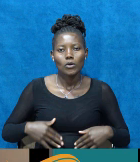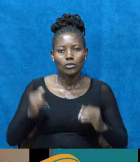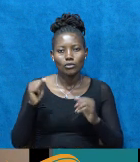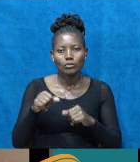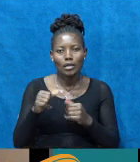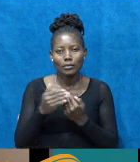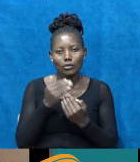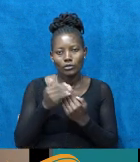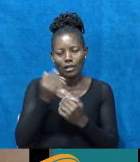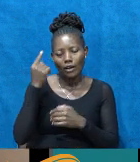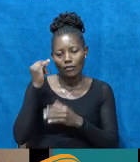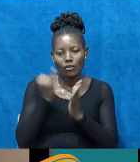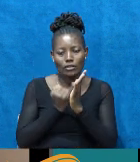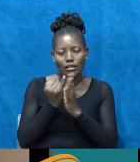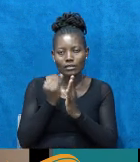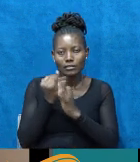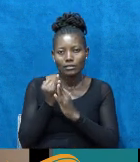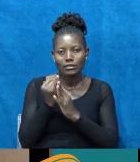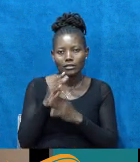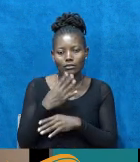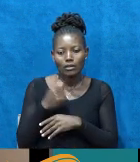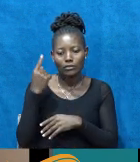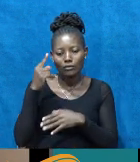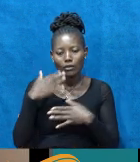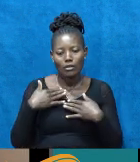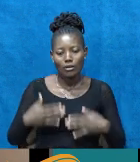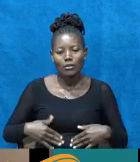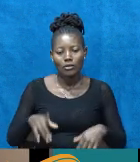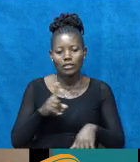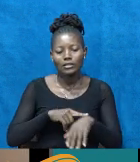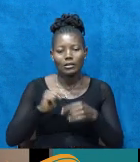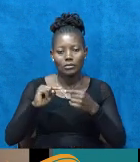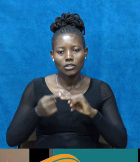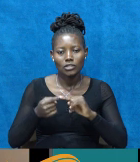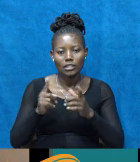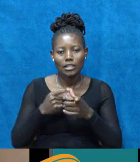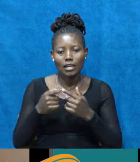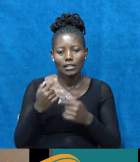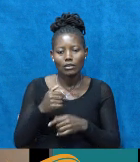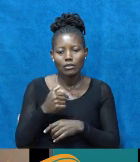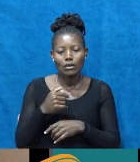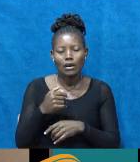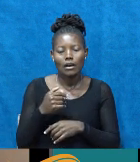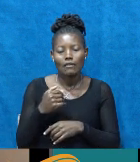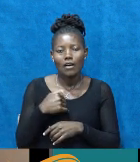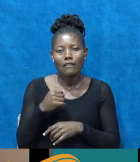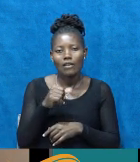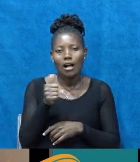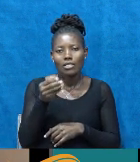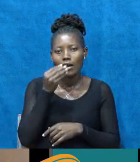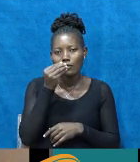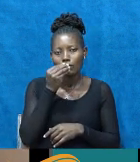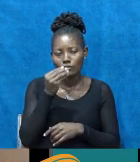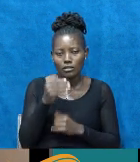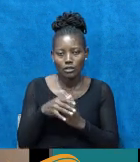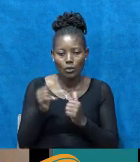during rehab and recovery, it increases up to 2 to 2.5 grams per kg body weight to be able to